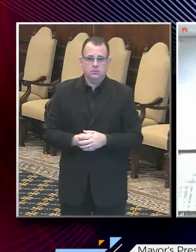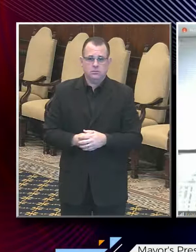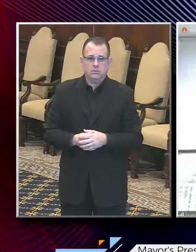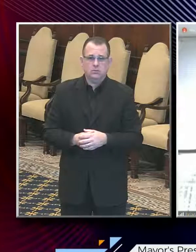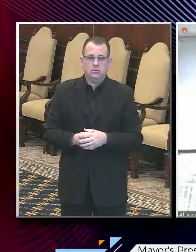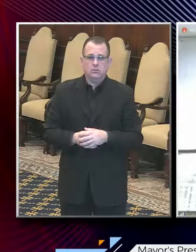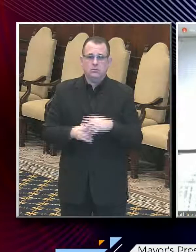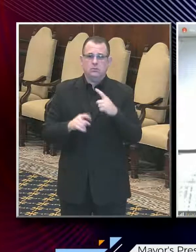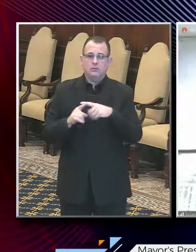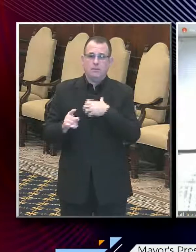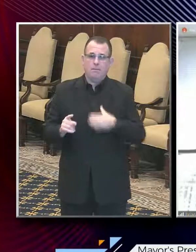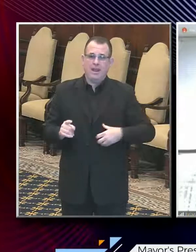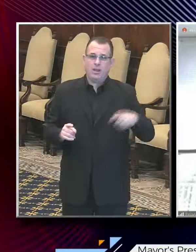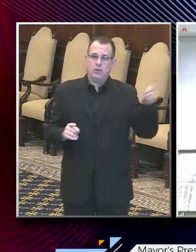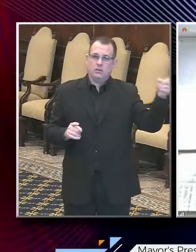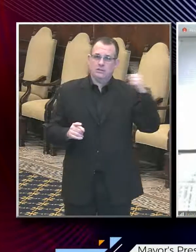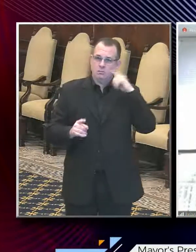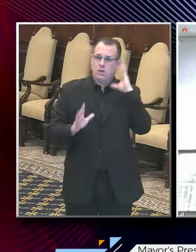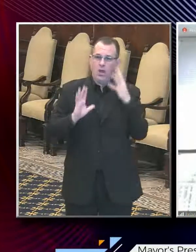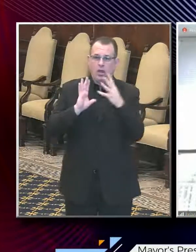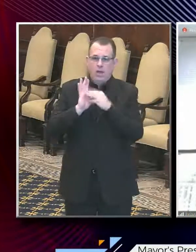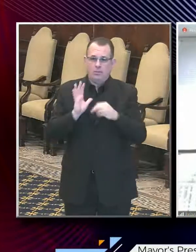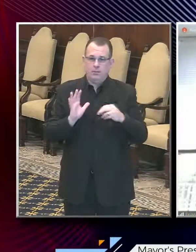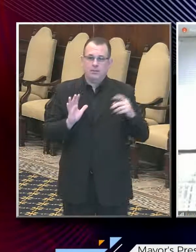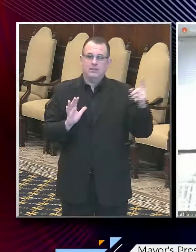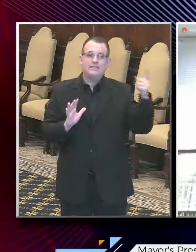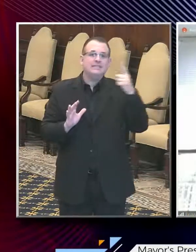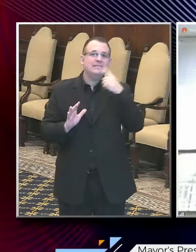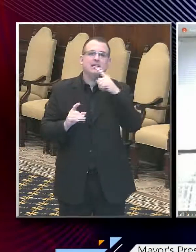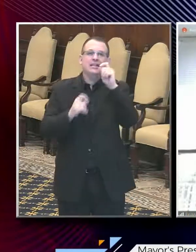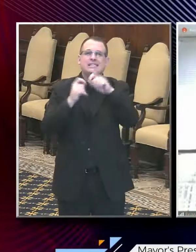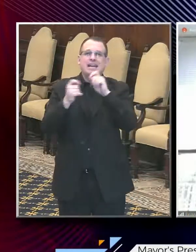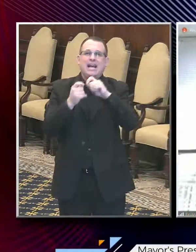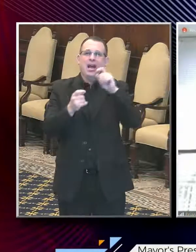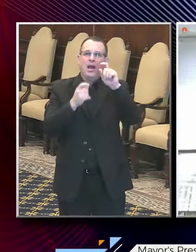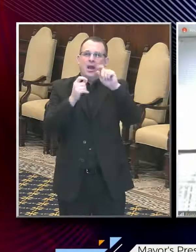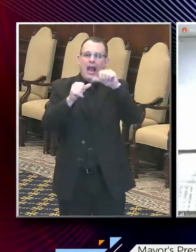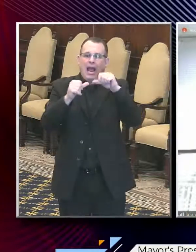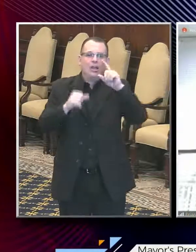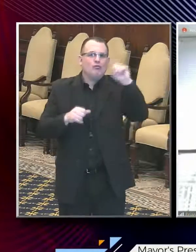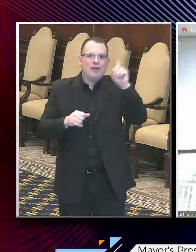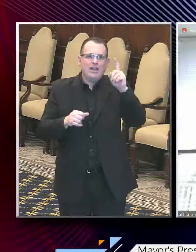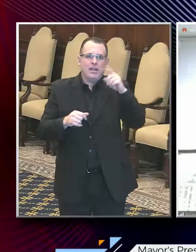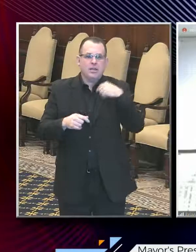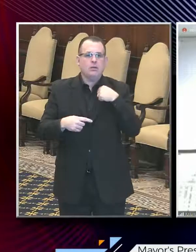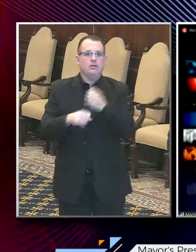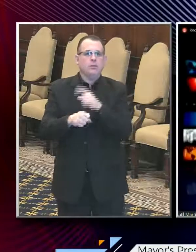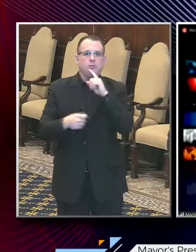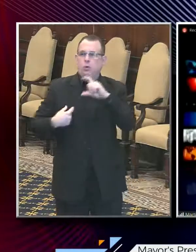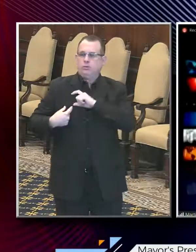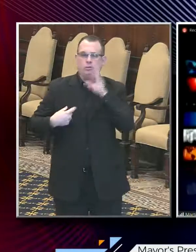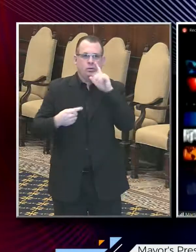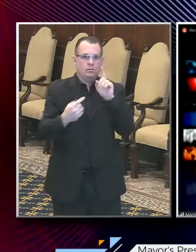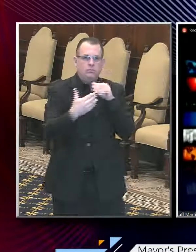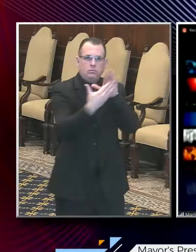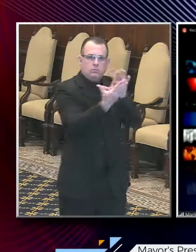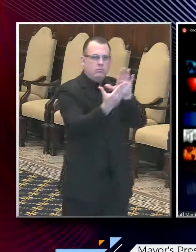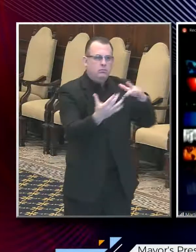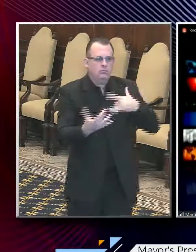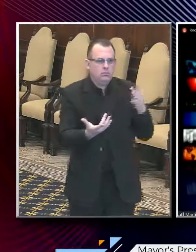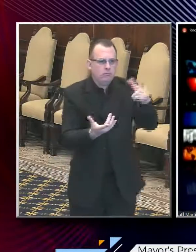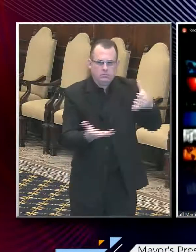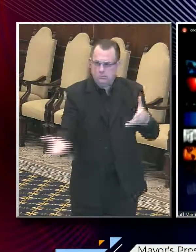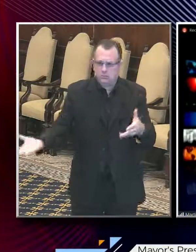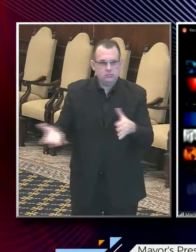have addresses or areas, happy to make sure that sweep officers go out and write appropriate citations. Okay, thank you. Lastly,